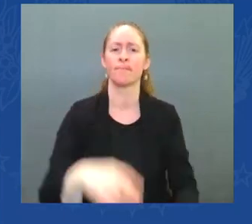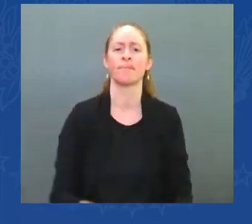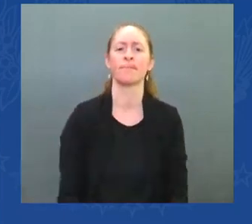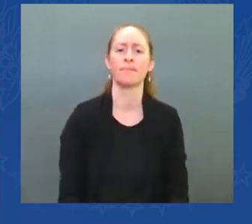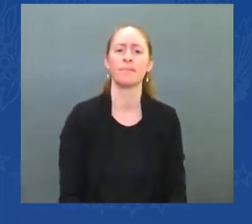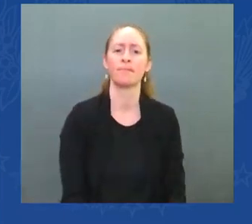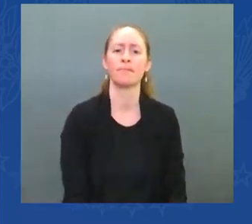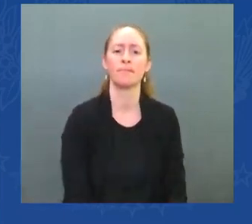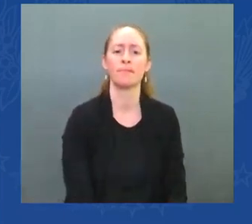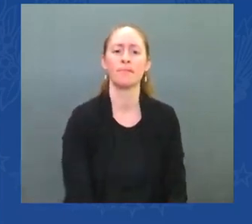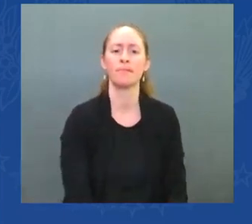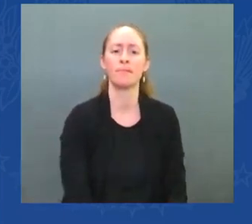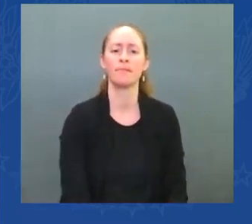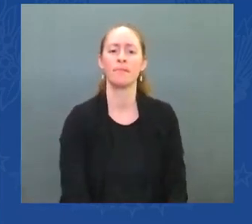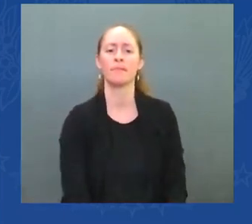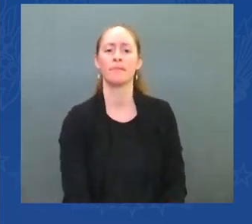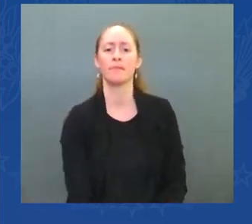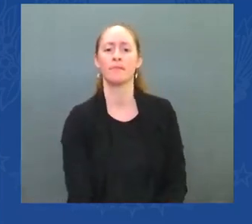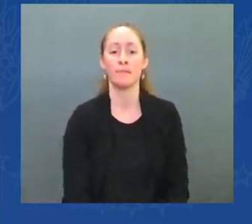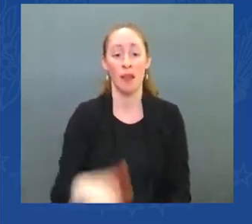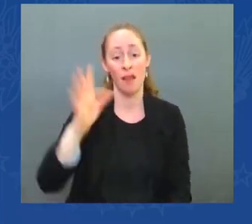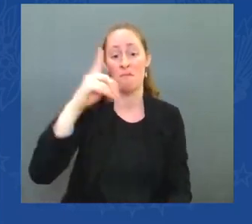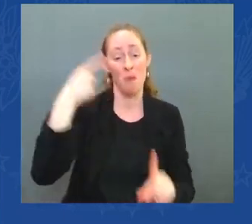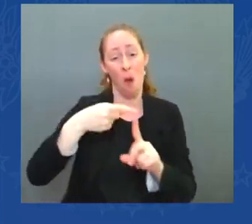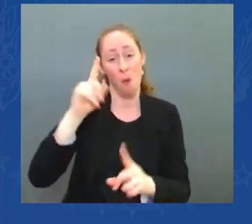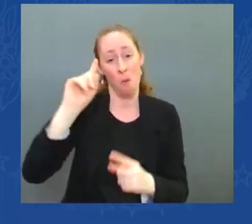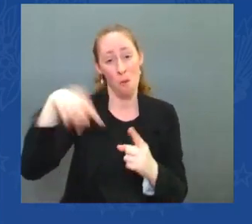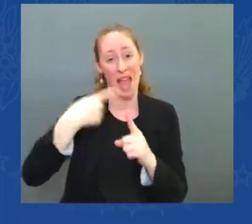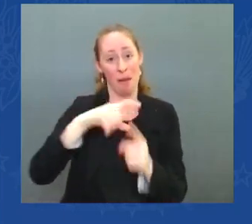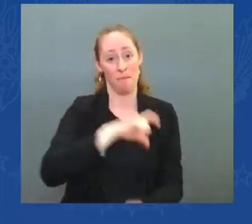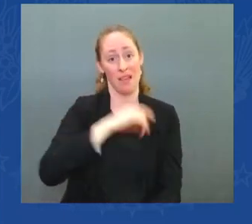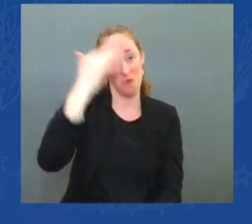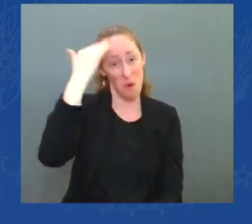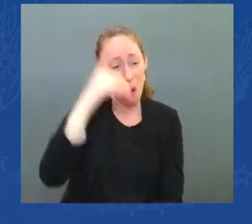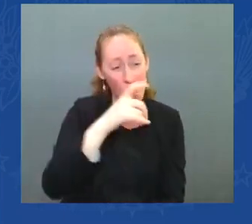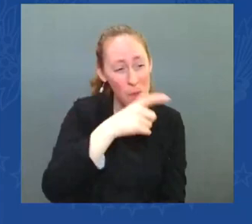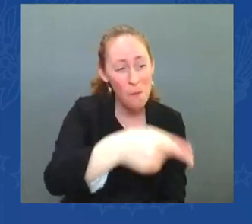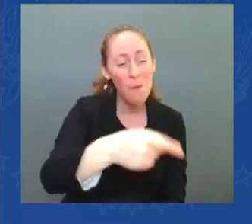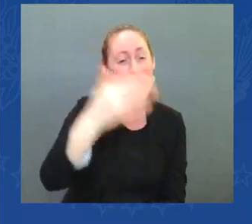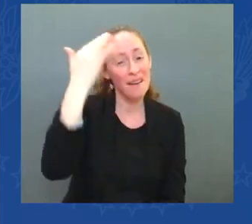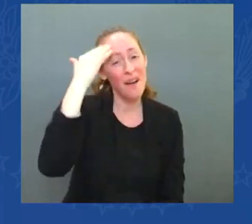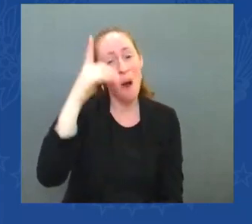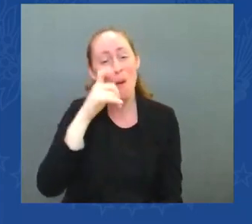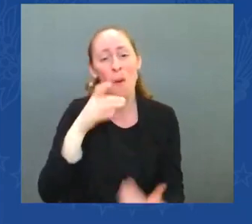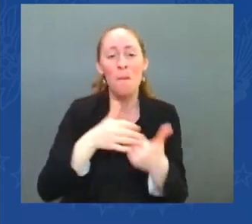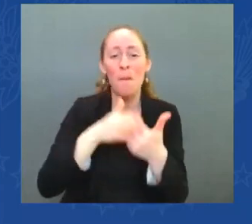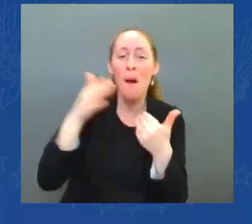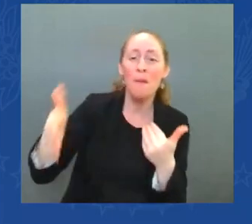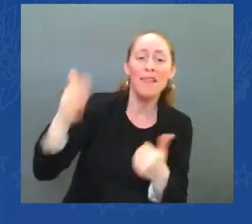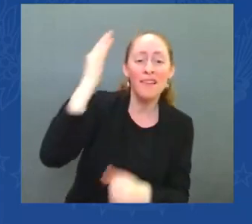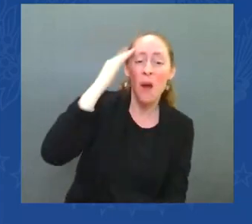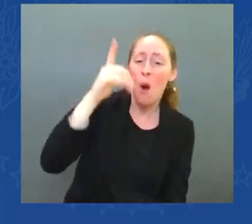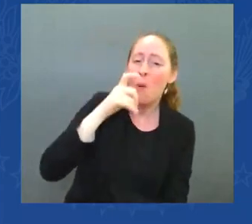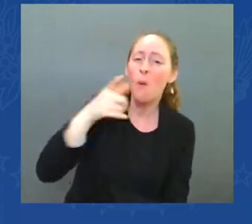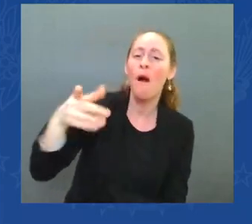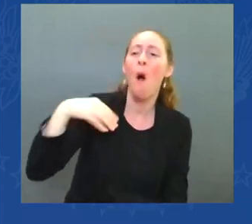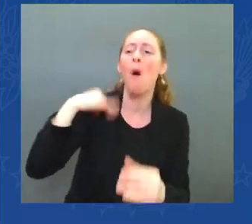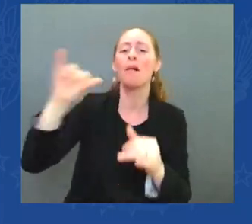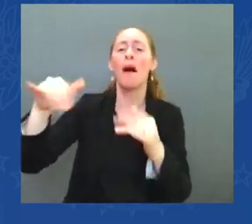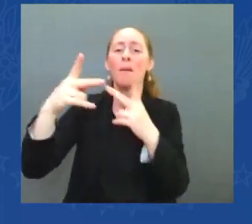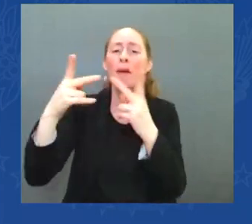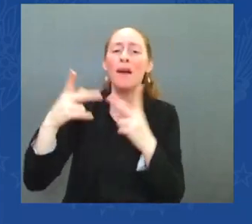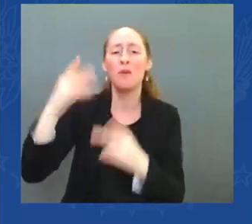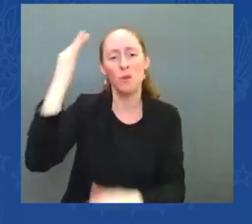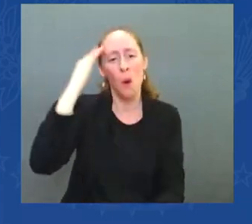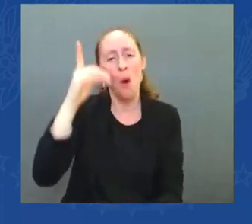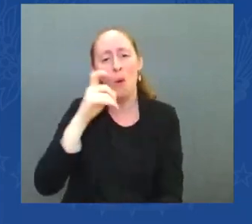first name who owns the corner drugstore, who lives in the apartment above 6B, who are the people who are the pastors